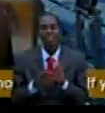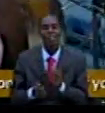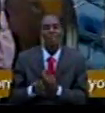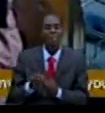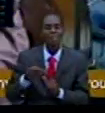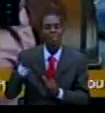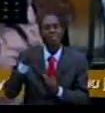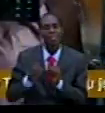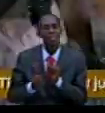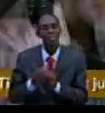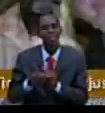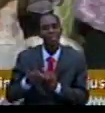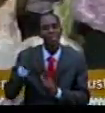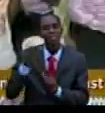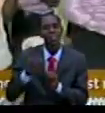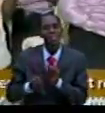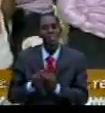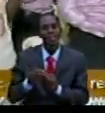Continue to come out.